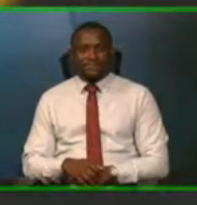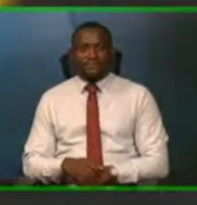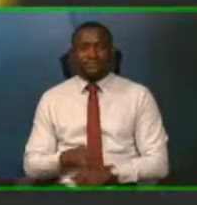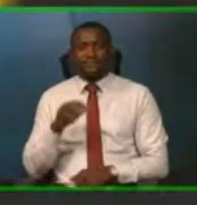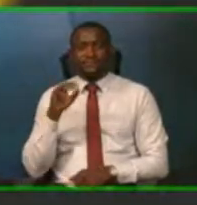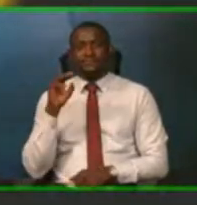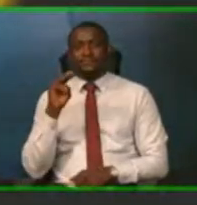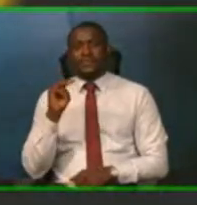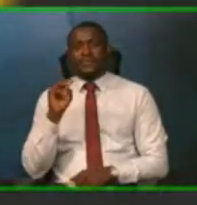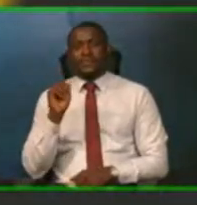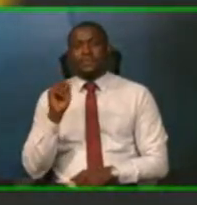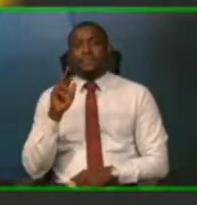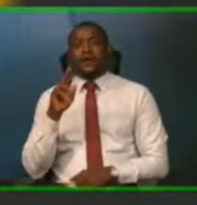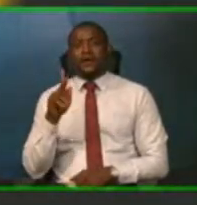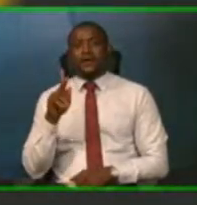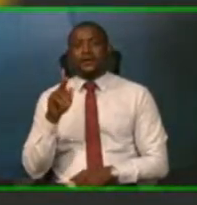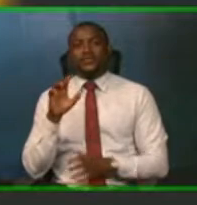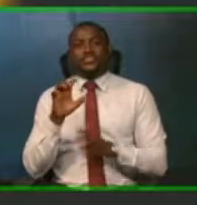Mark chapter